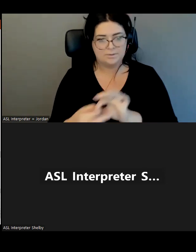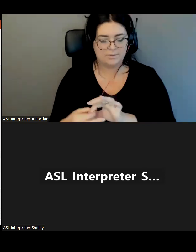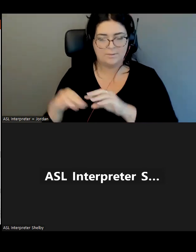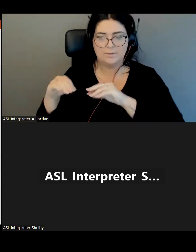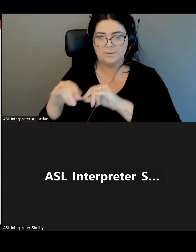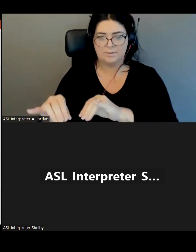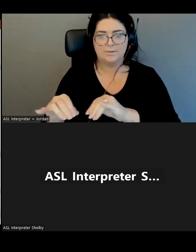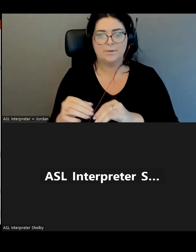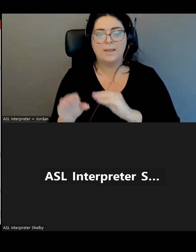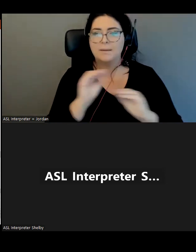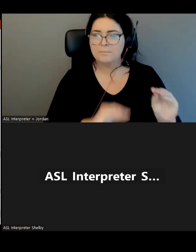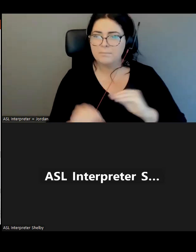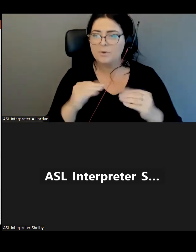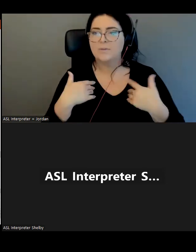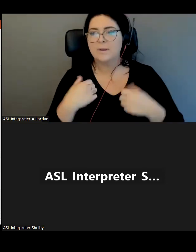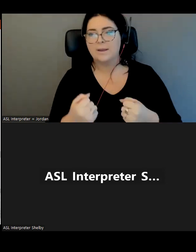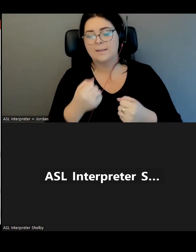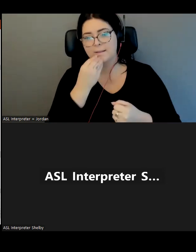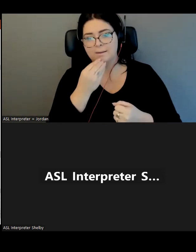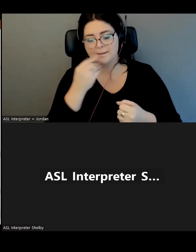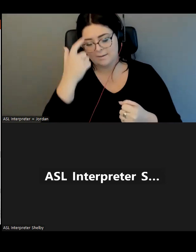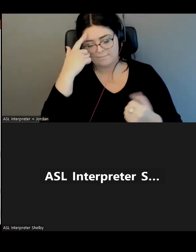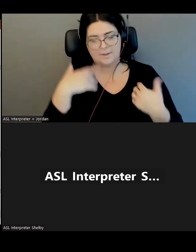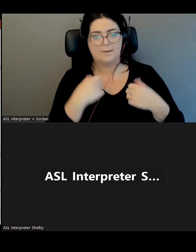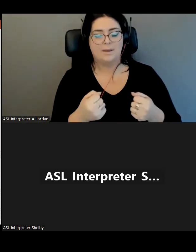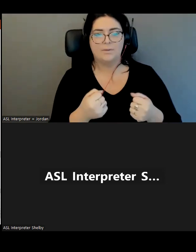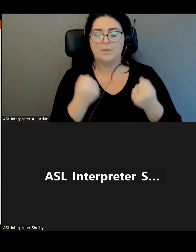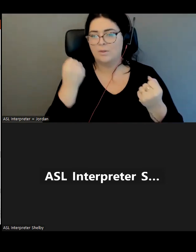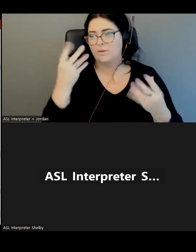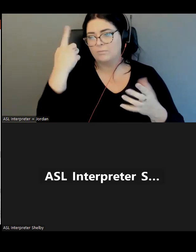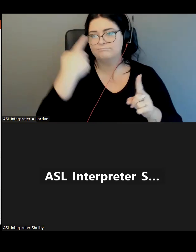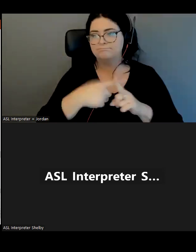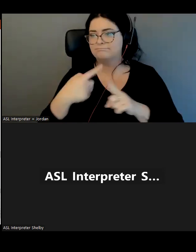the movement and the healthy eating and the mental well-being. Like there's so many positives of those.